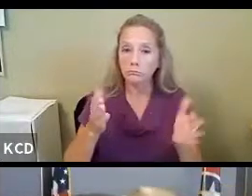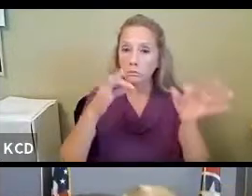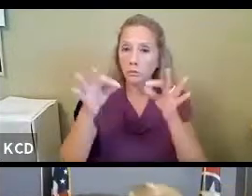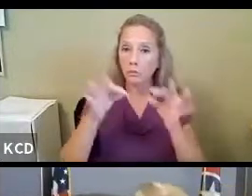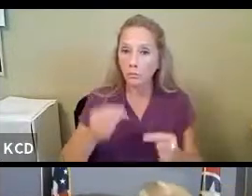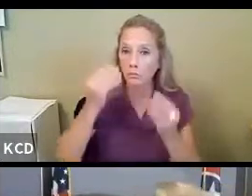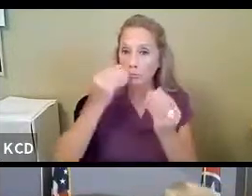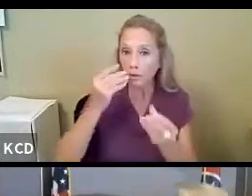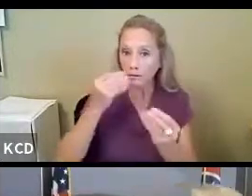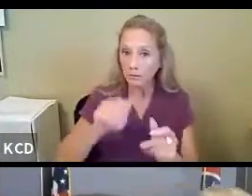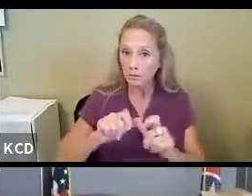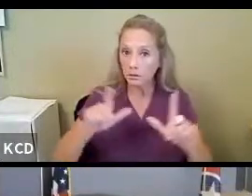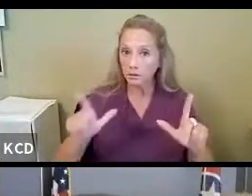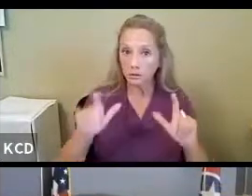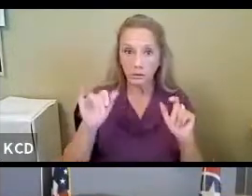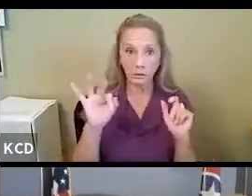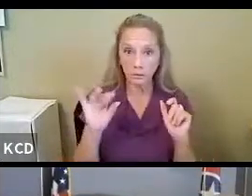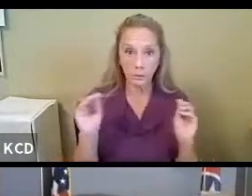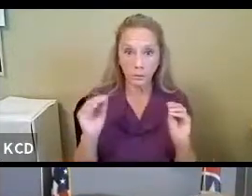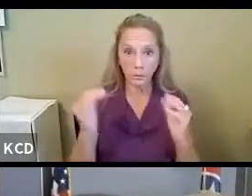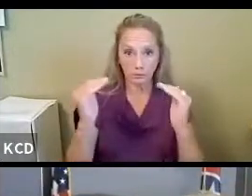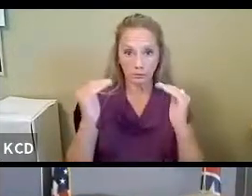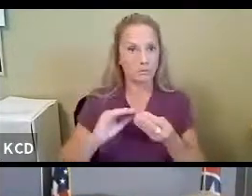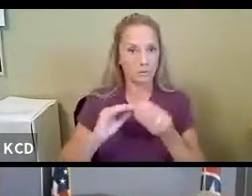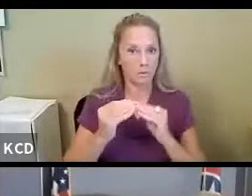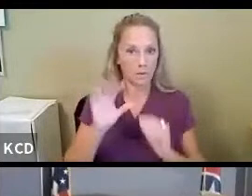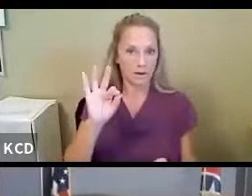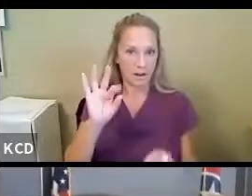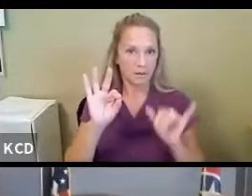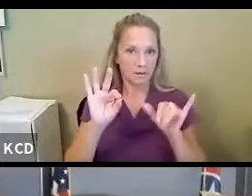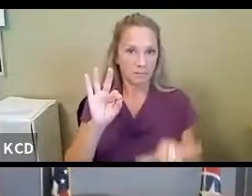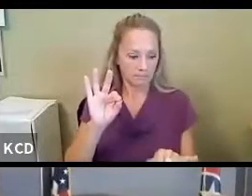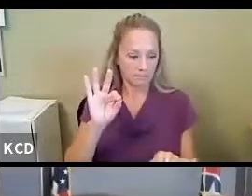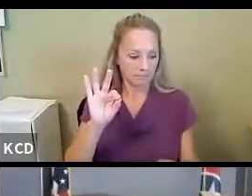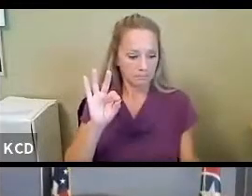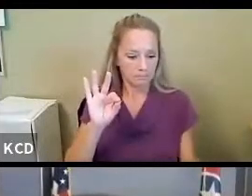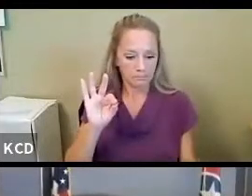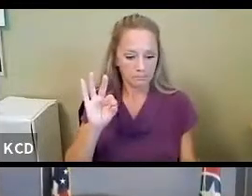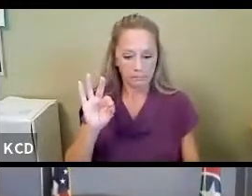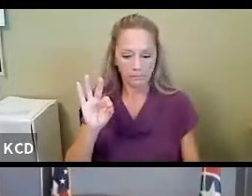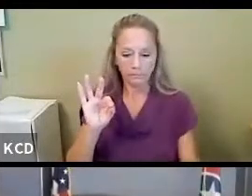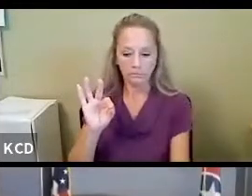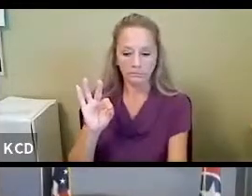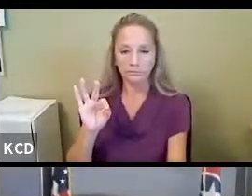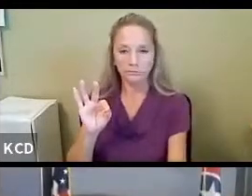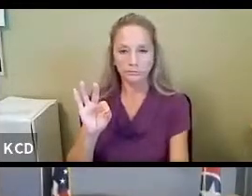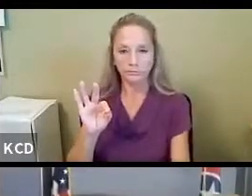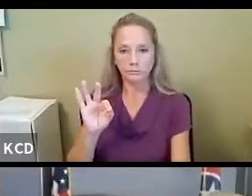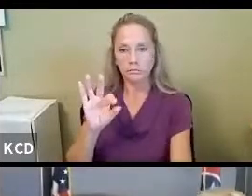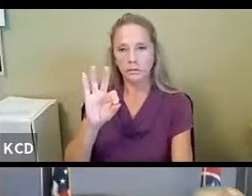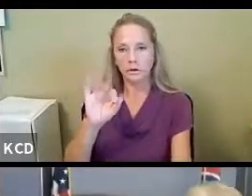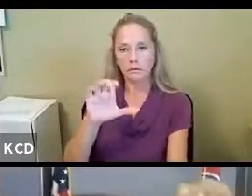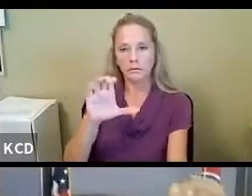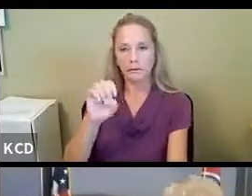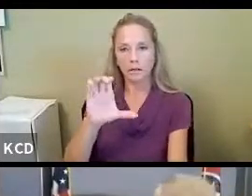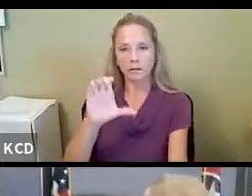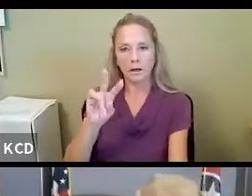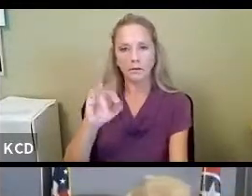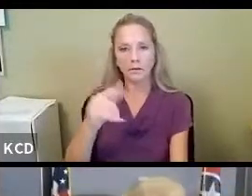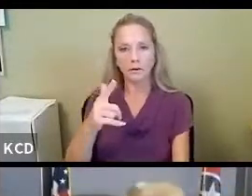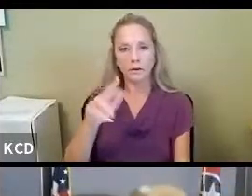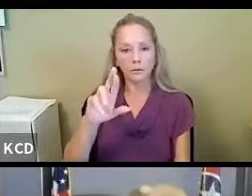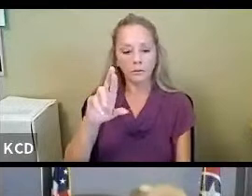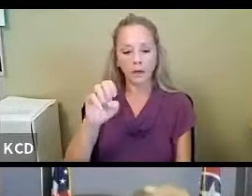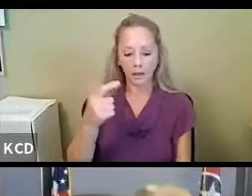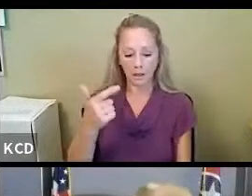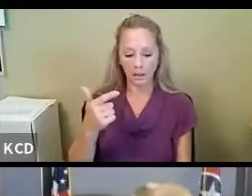item is number 9 again, which is the face covering regulation 2020-1 up